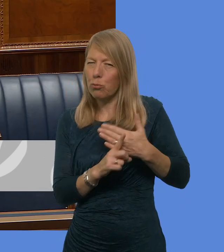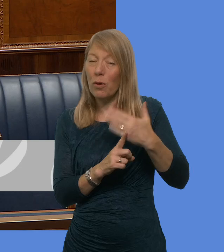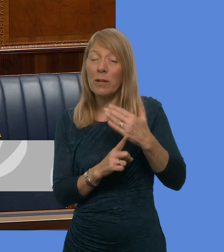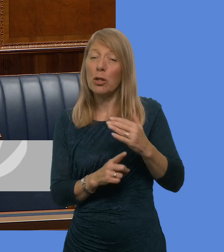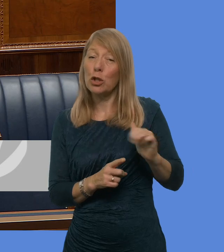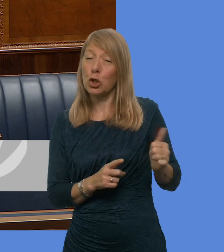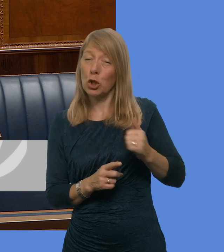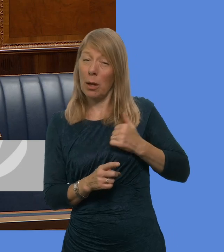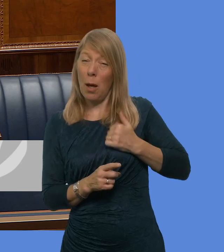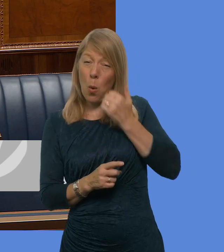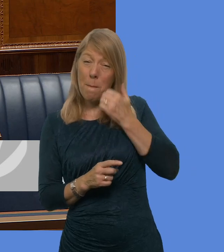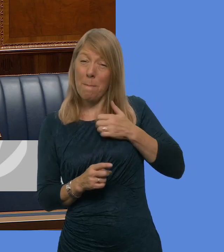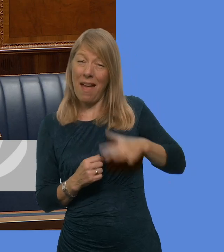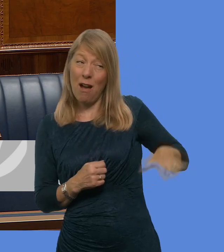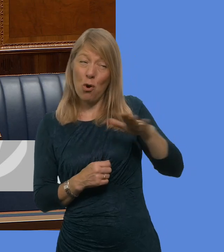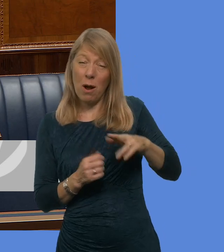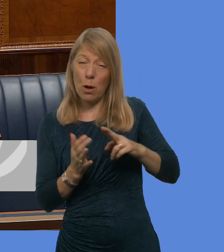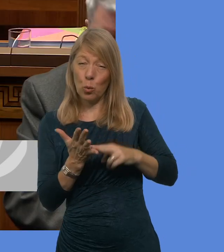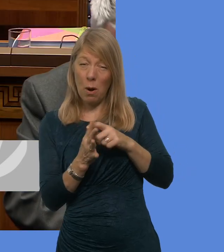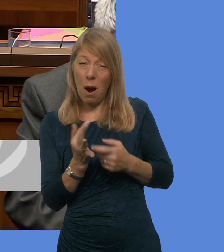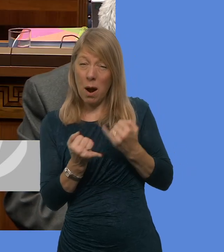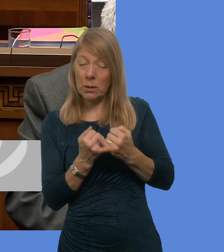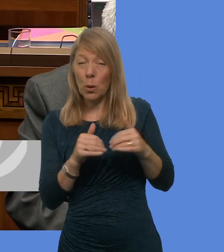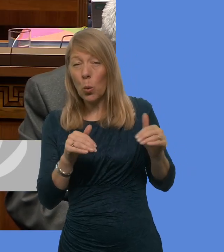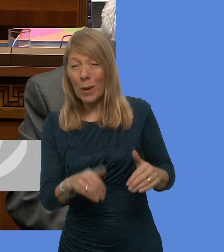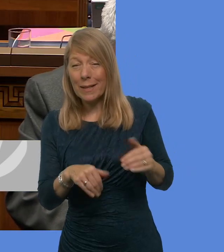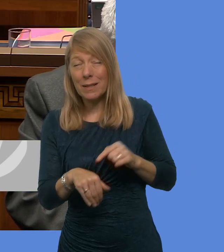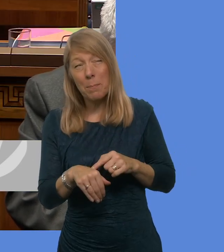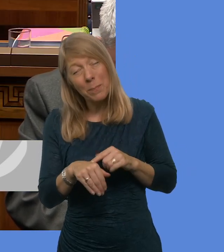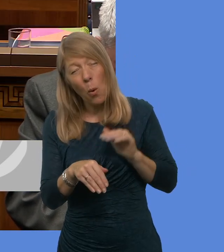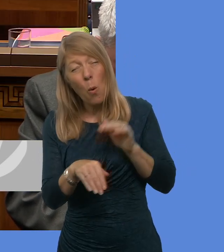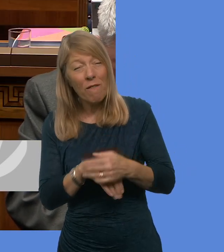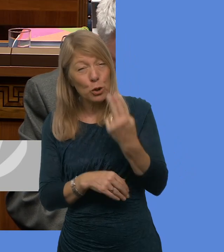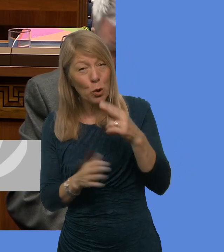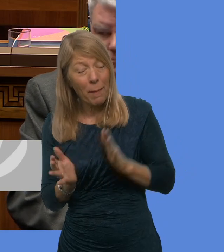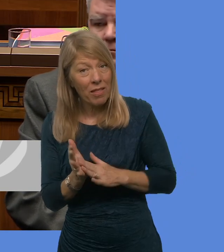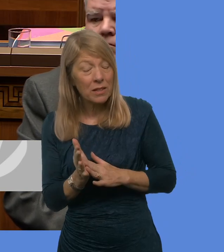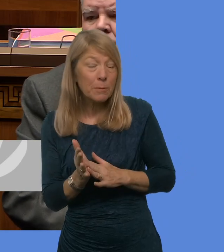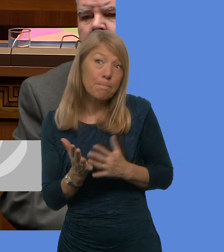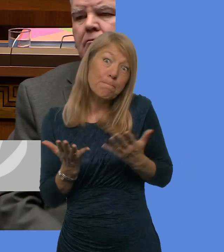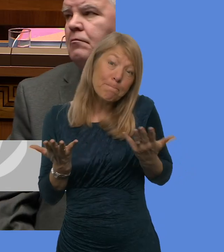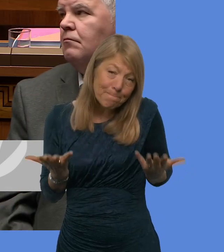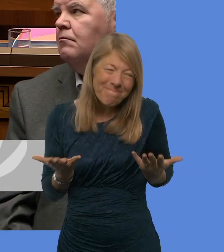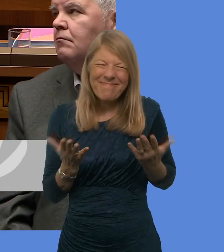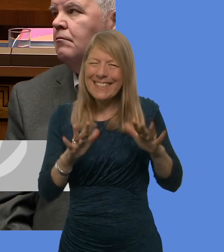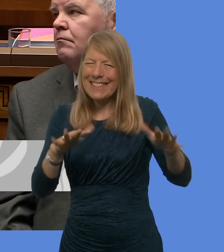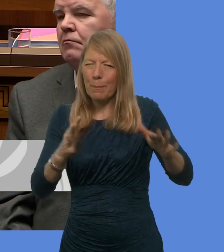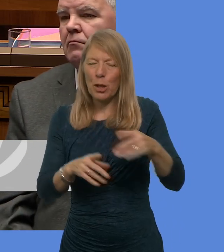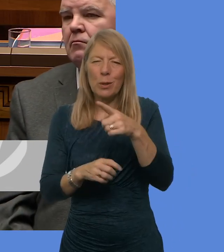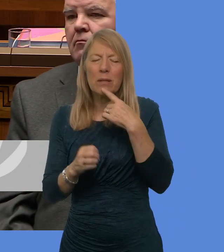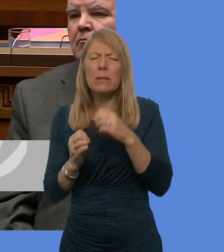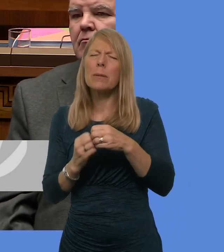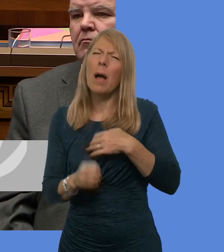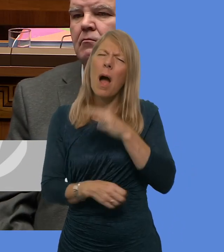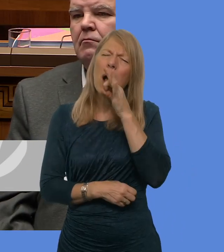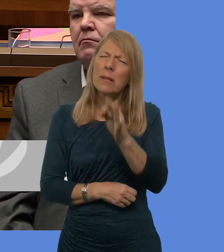still over 2 months, which is appreciate still is over your target time. Just in relation to that, any update on the Hyde Bank MOT